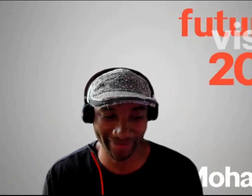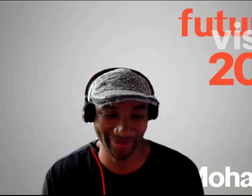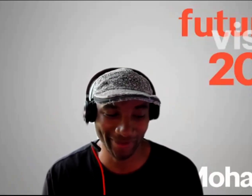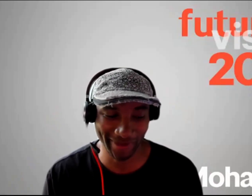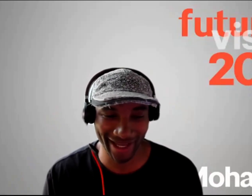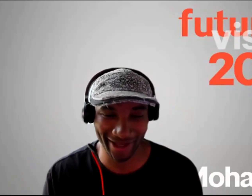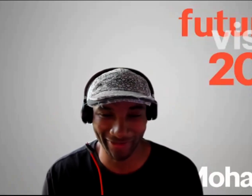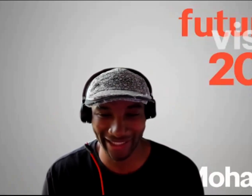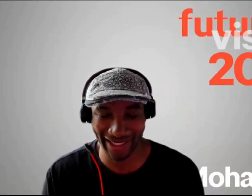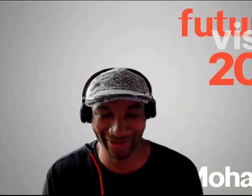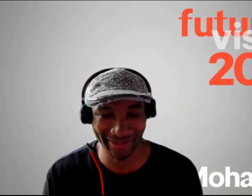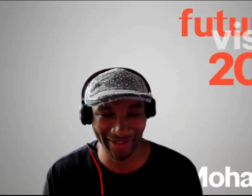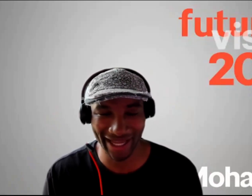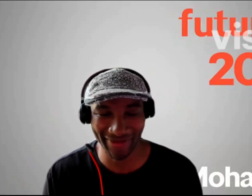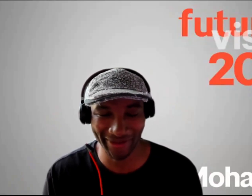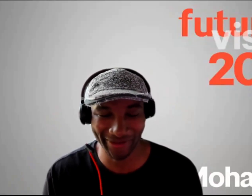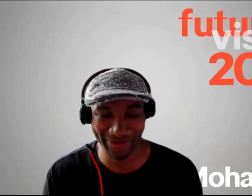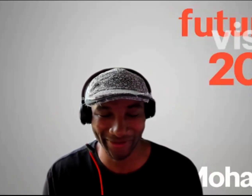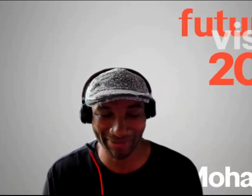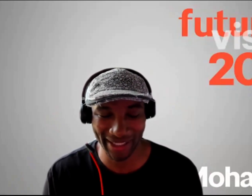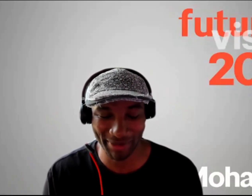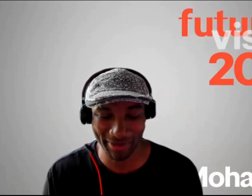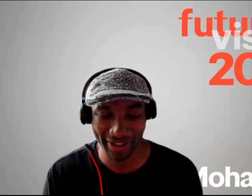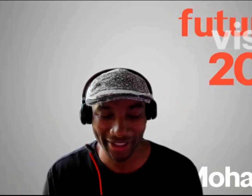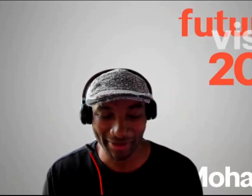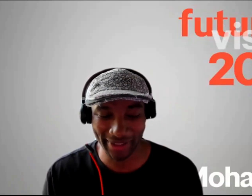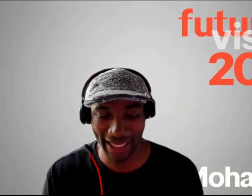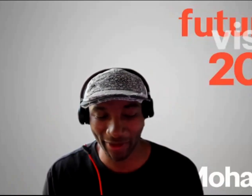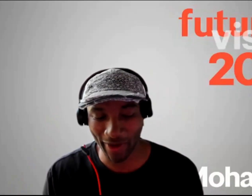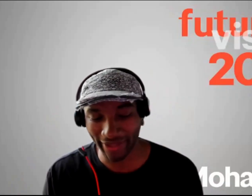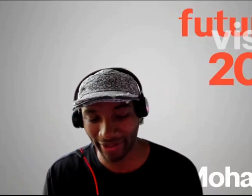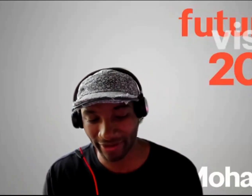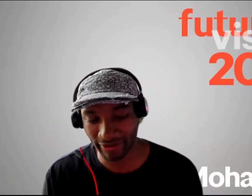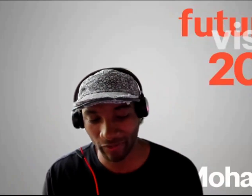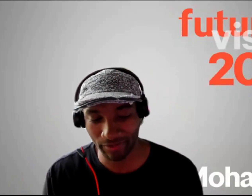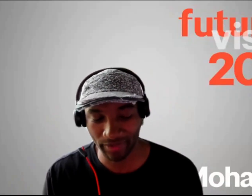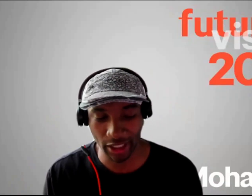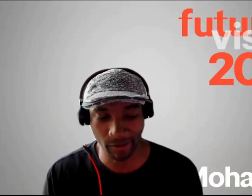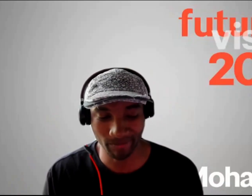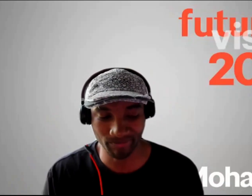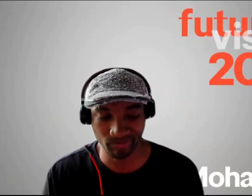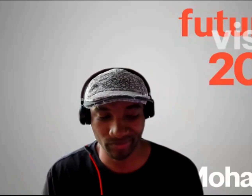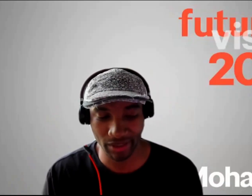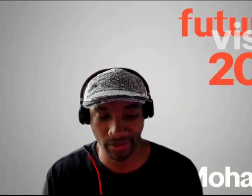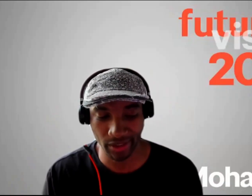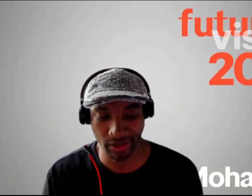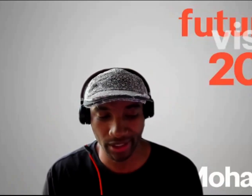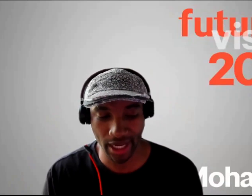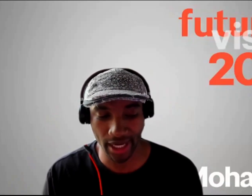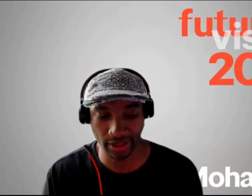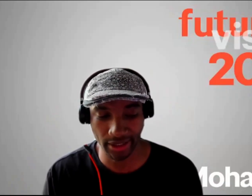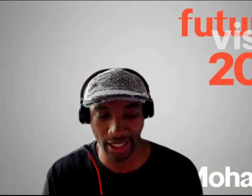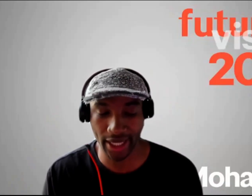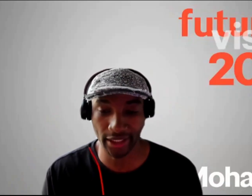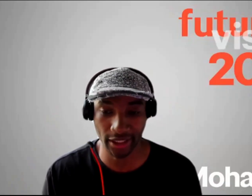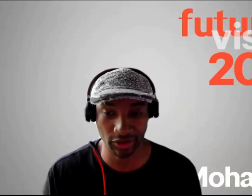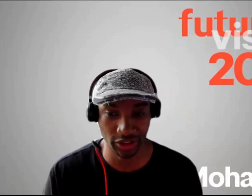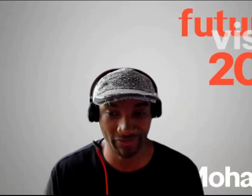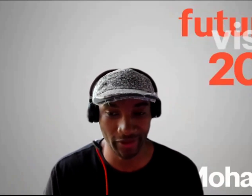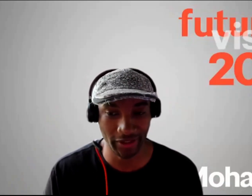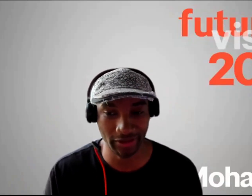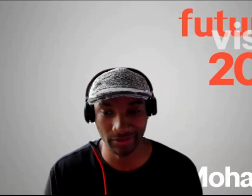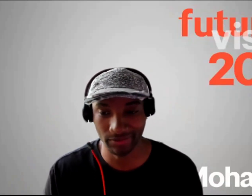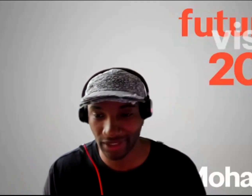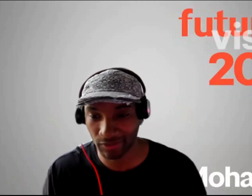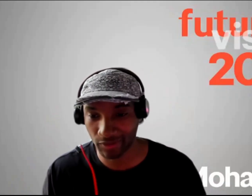here. So yeah, I love it. And I don't really have an issue using pen and paper. But anyway, I think for me, I mean, I had like an